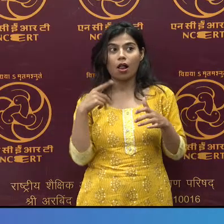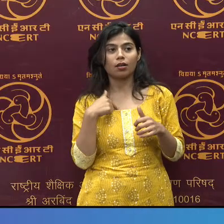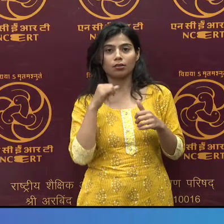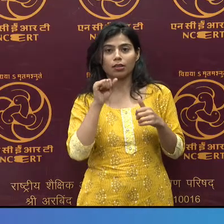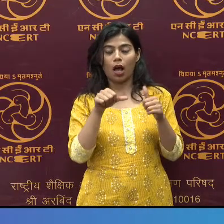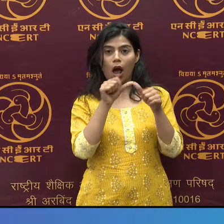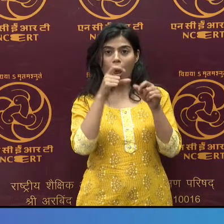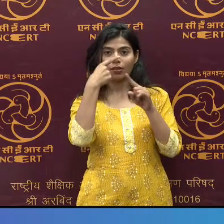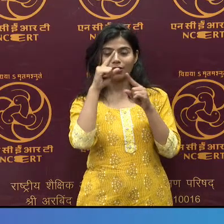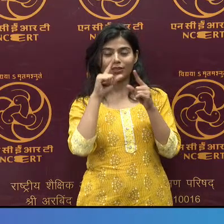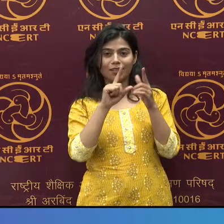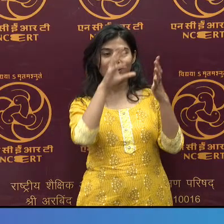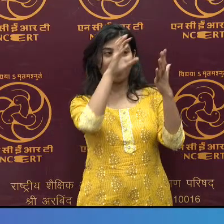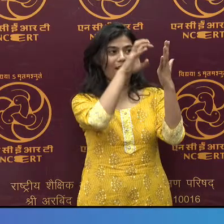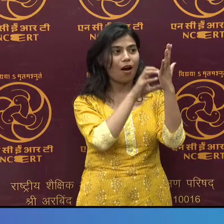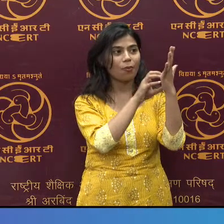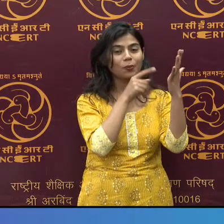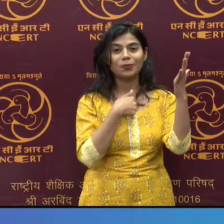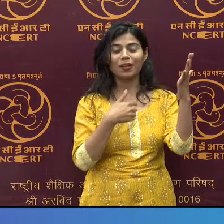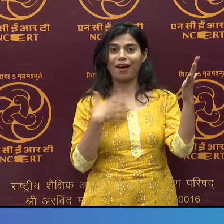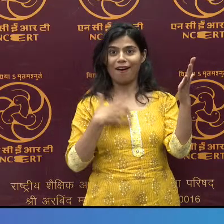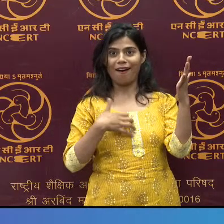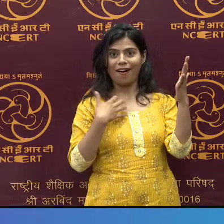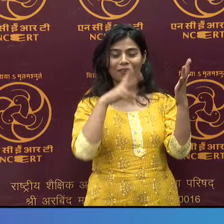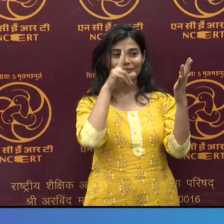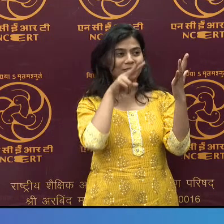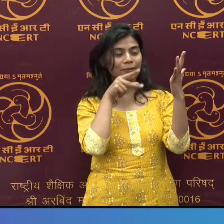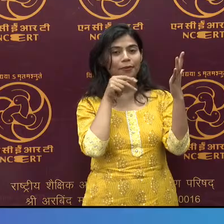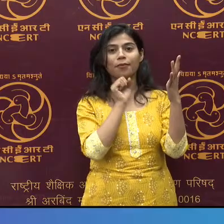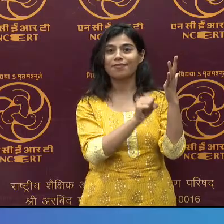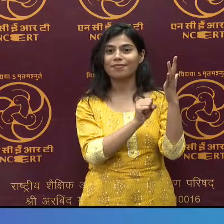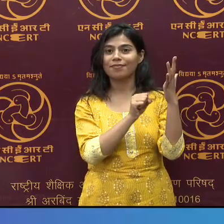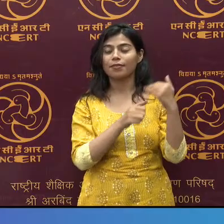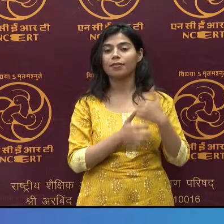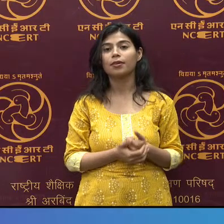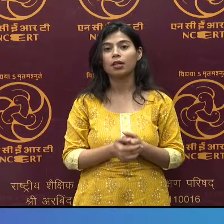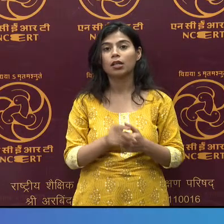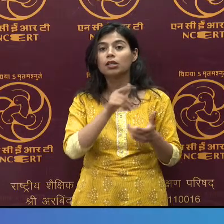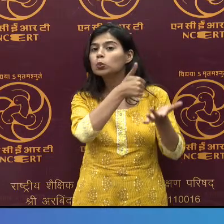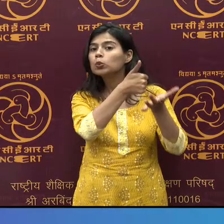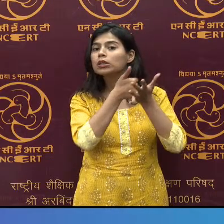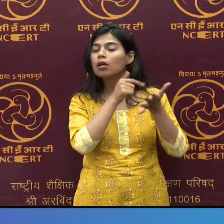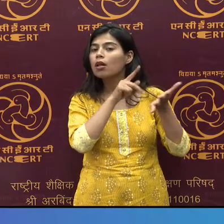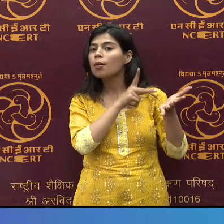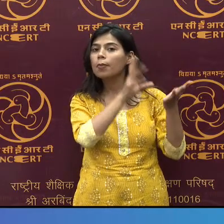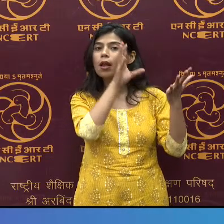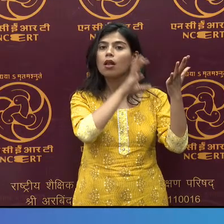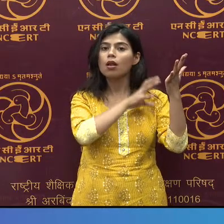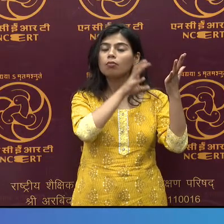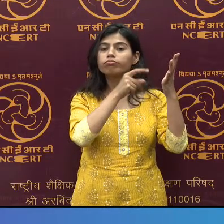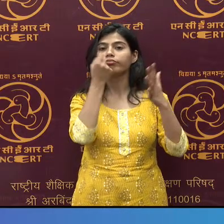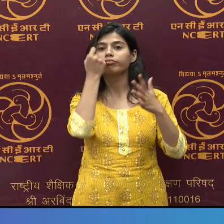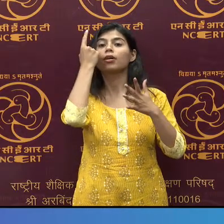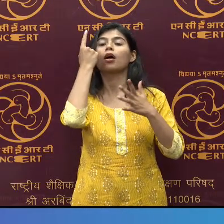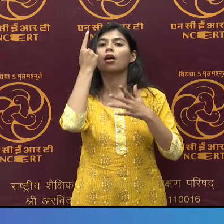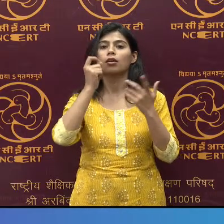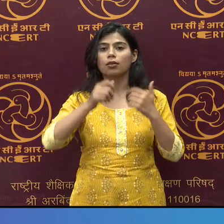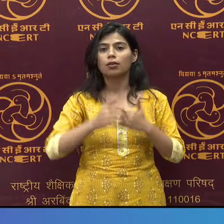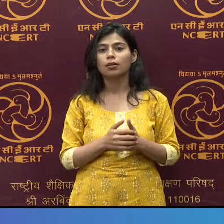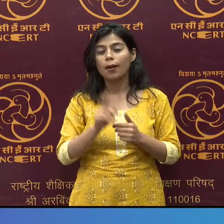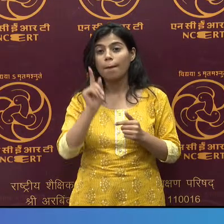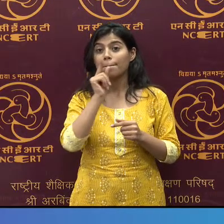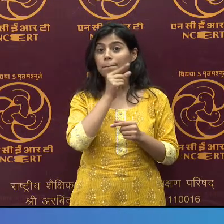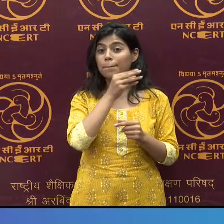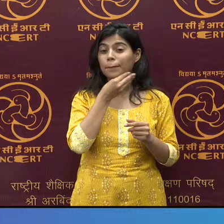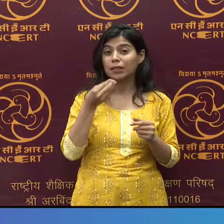are reading. So invoking the thought process of the reader also helps. But write simple,